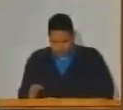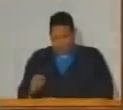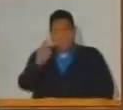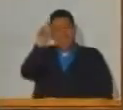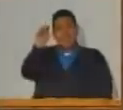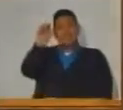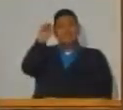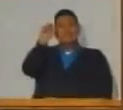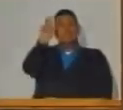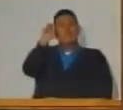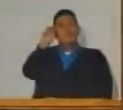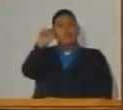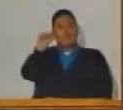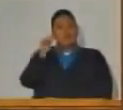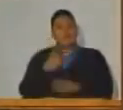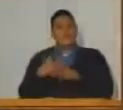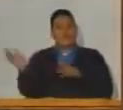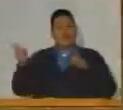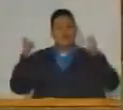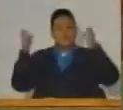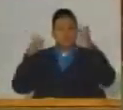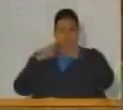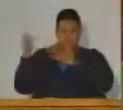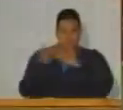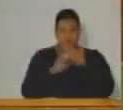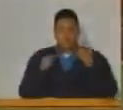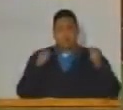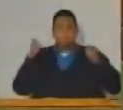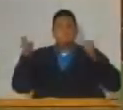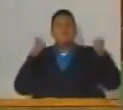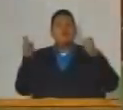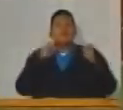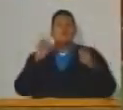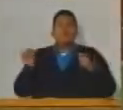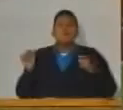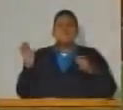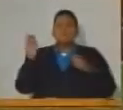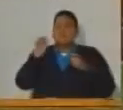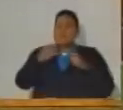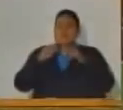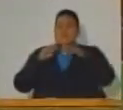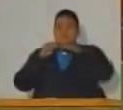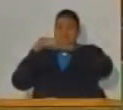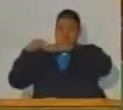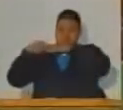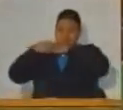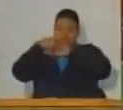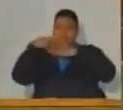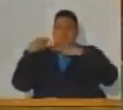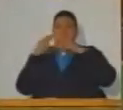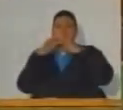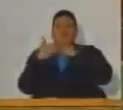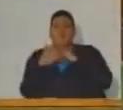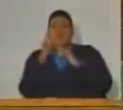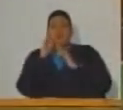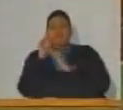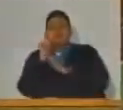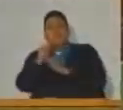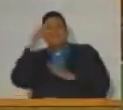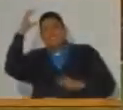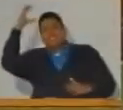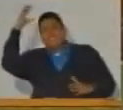program. The management of waste in major towns and communities across the island has led to